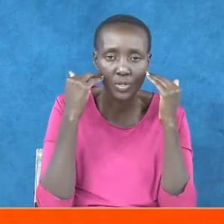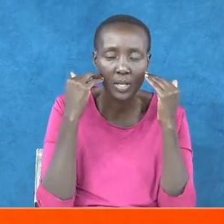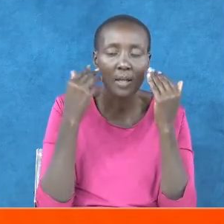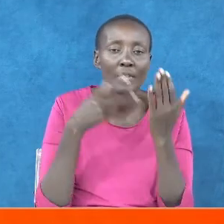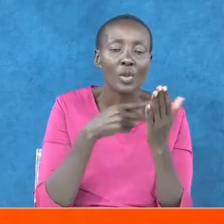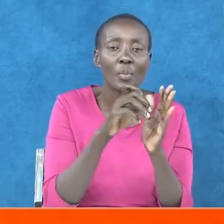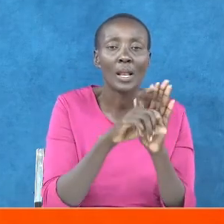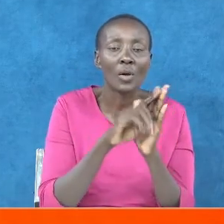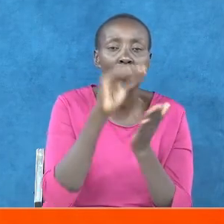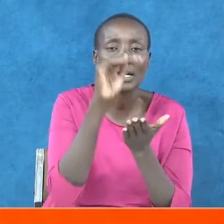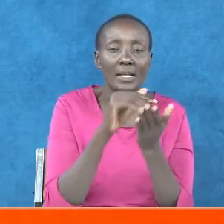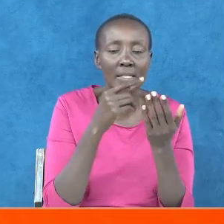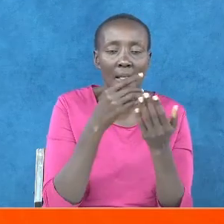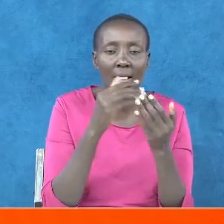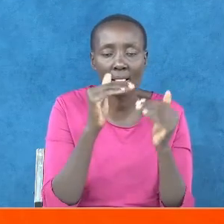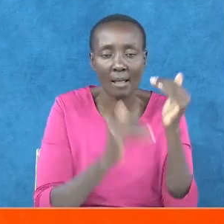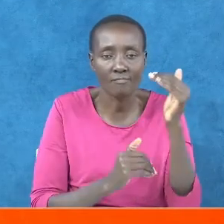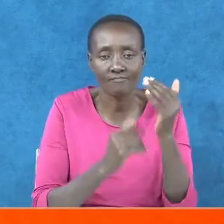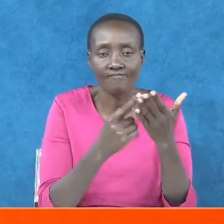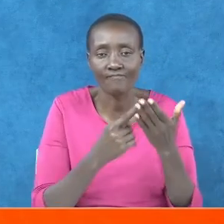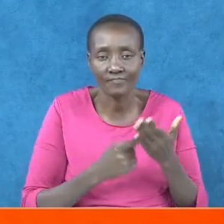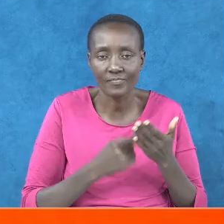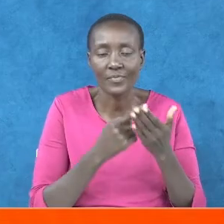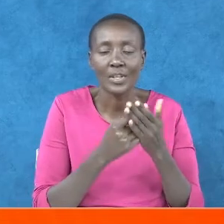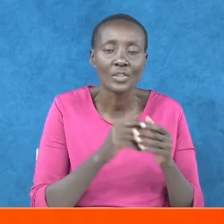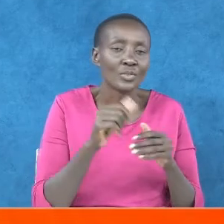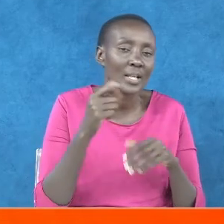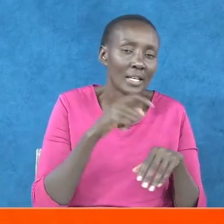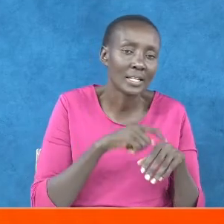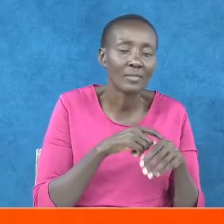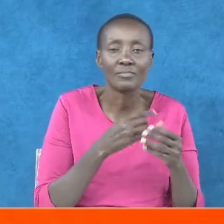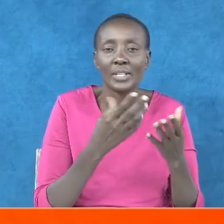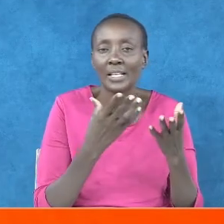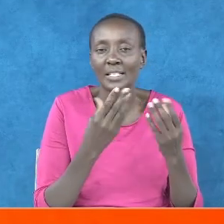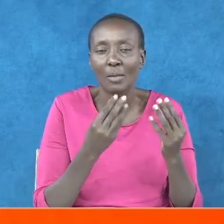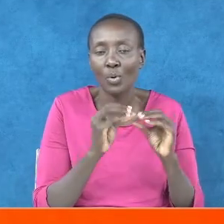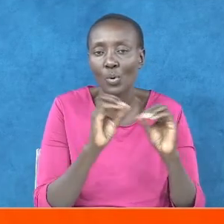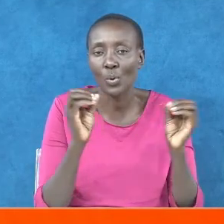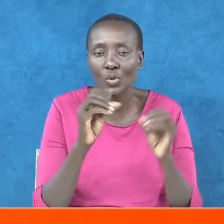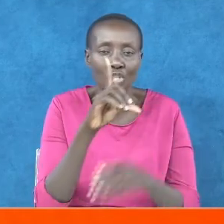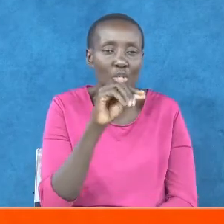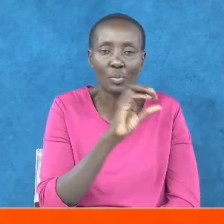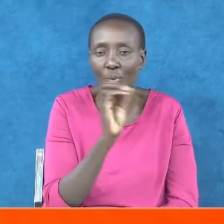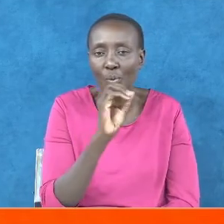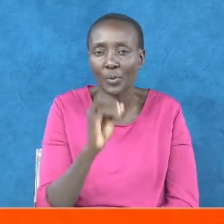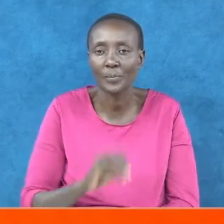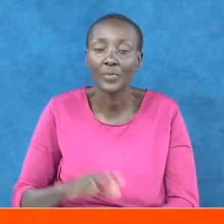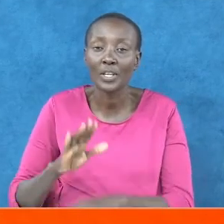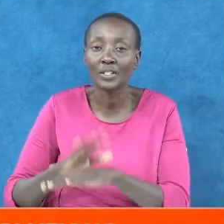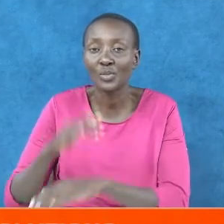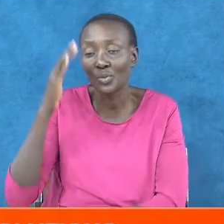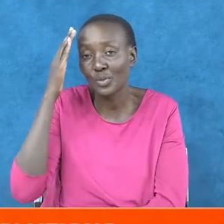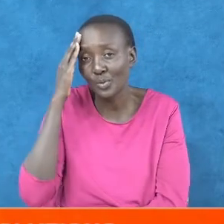in arbitration. So arbitration and alternative dispute resolution sometimes is not the easiest option, the cheapest option. That is good to